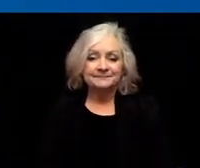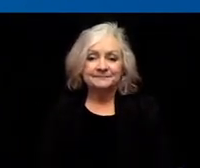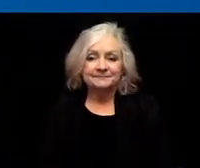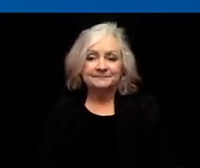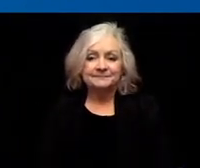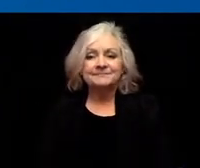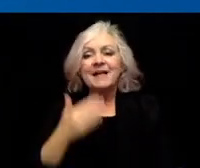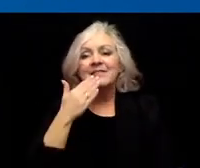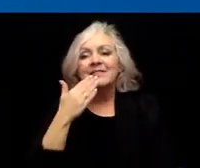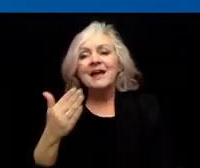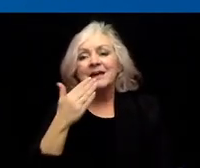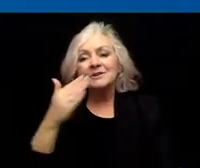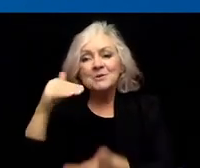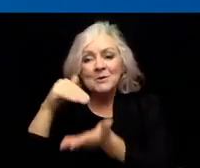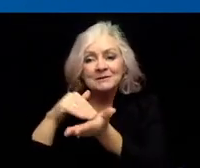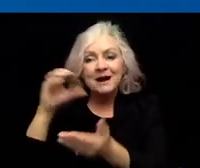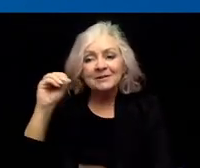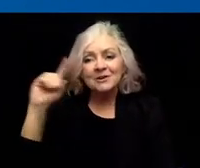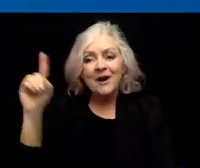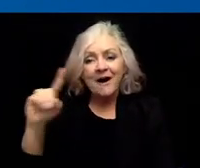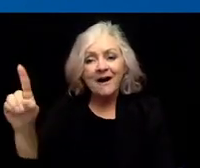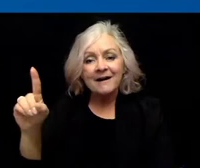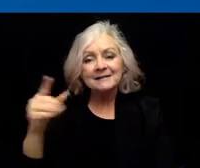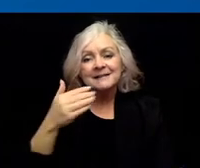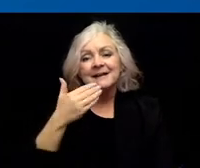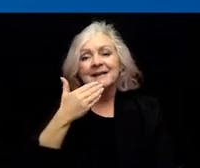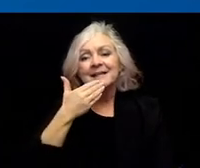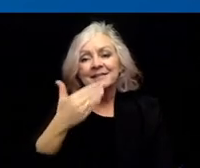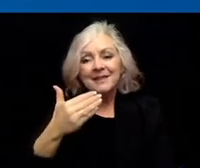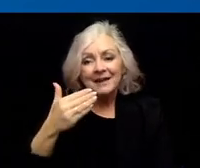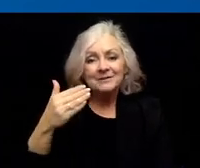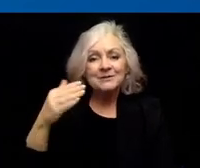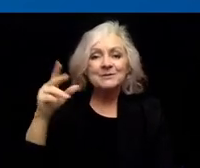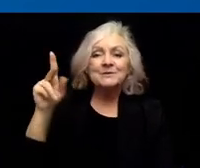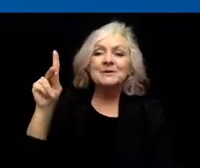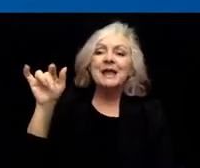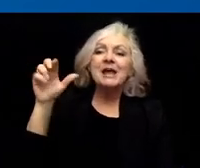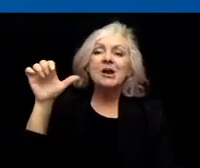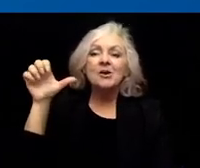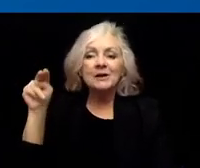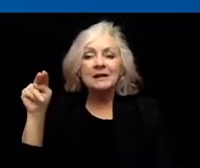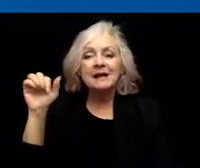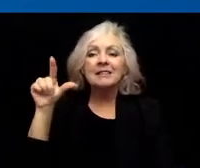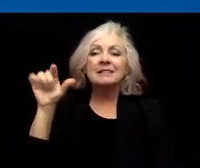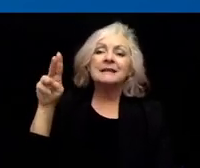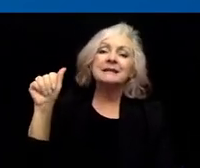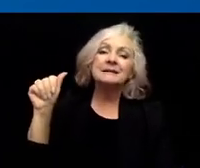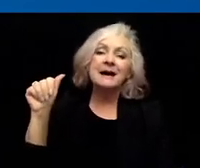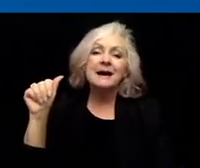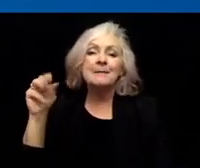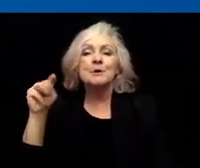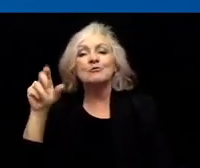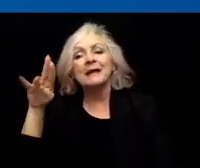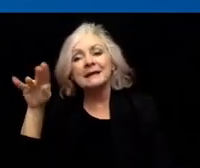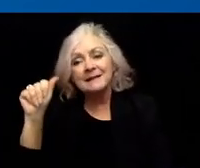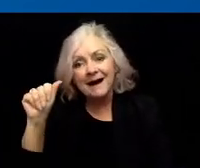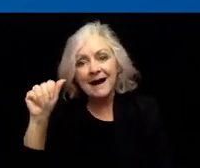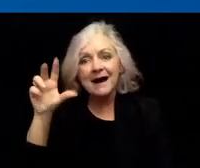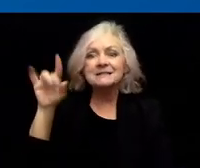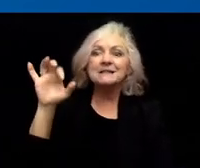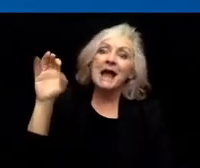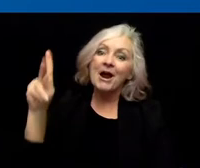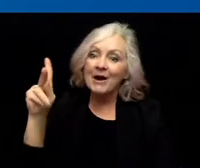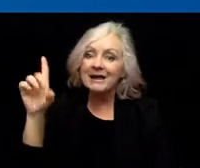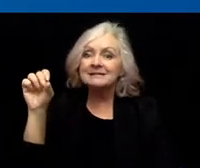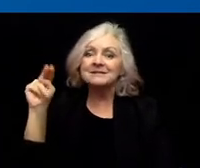Thank you, Dr. Oz. Thank you, Karen. Thank you, Aaliyah, Marina, Derek, Don, Rose. I love